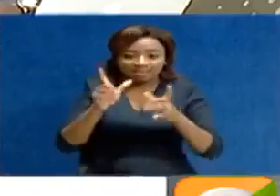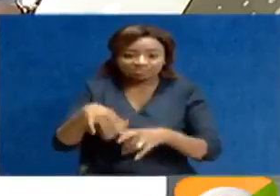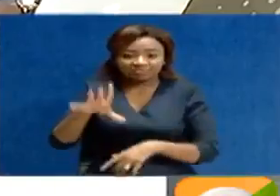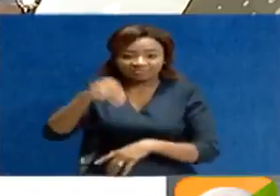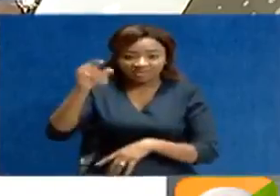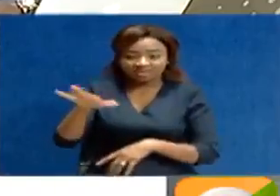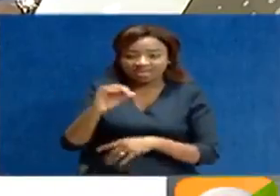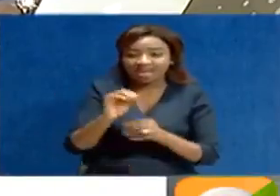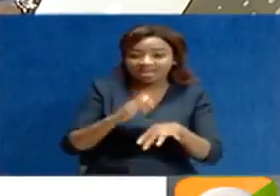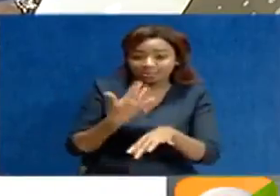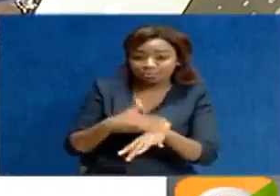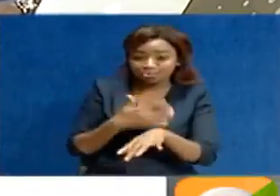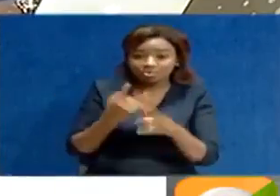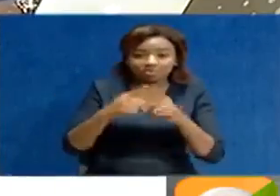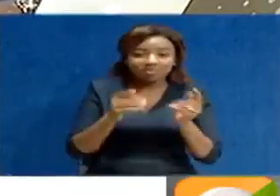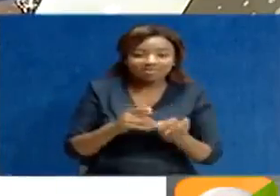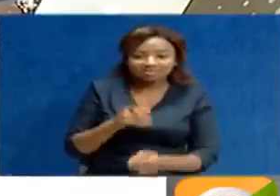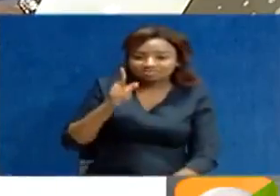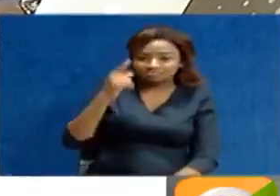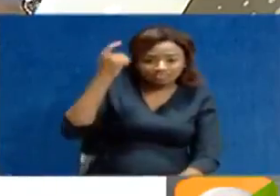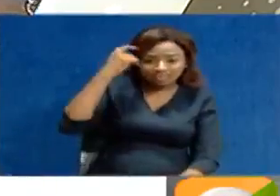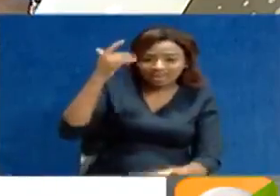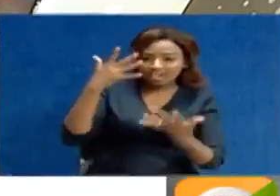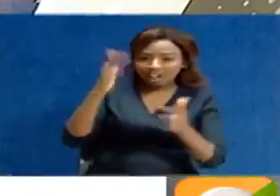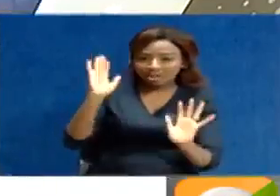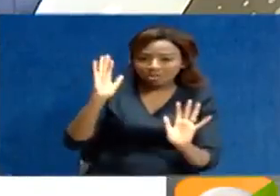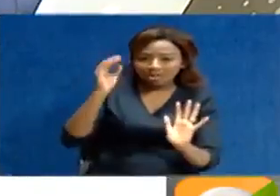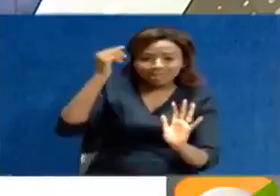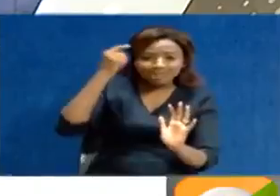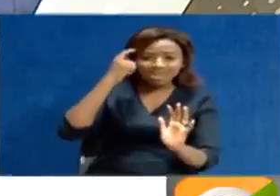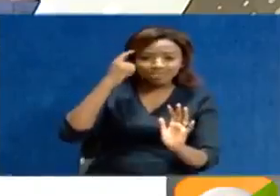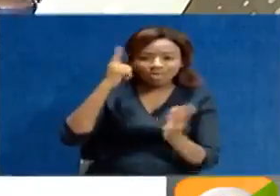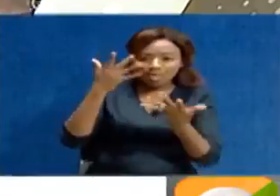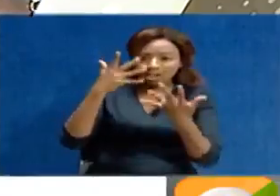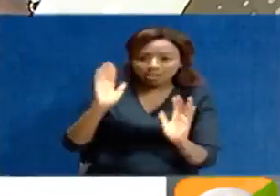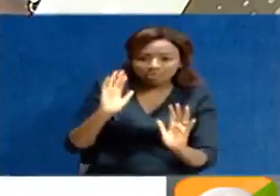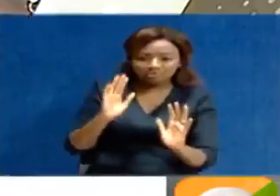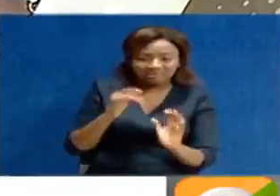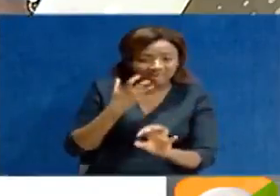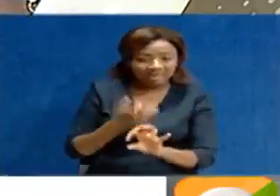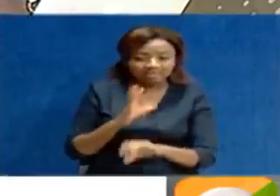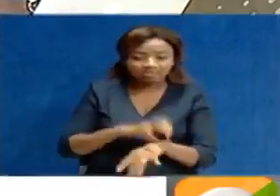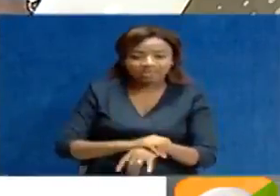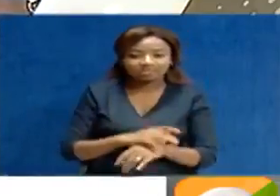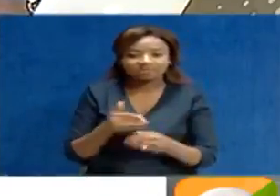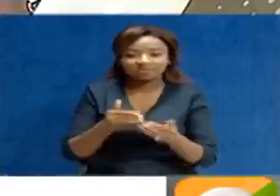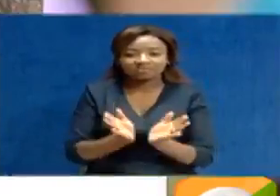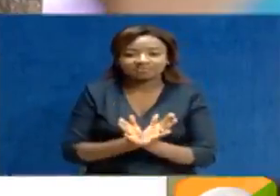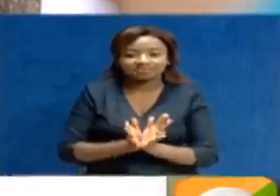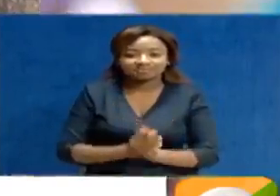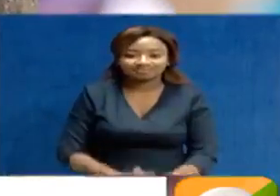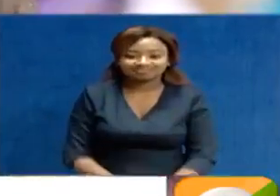Kikuyu. As Mashirima Kapombe reports, the woman's memory loss has made it even more difficult to locate her family.